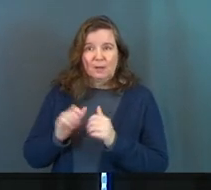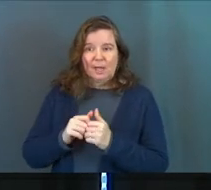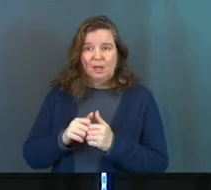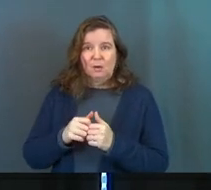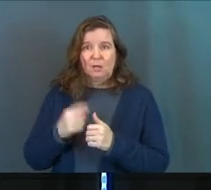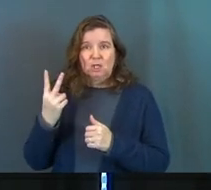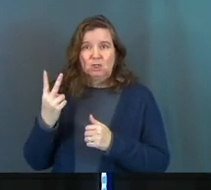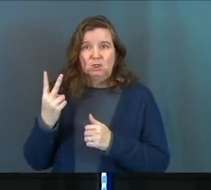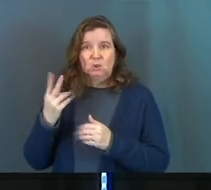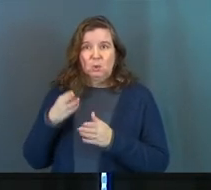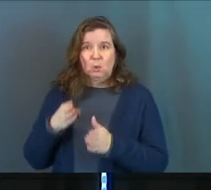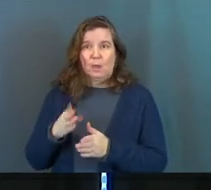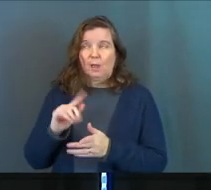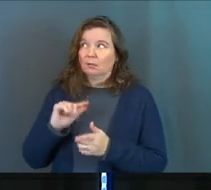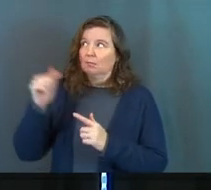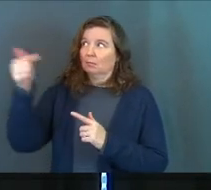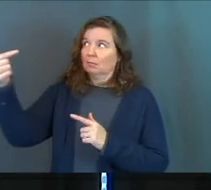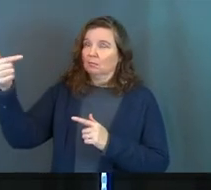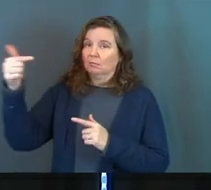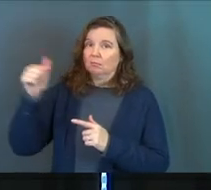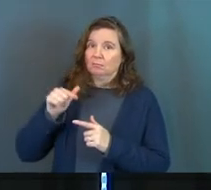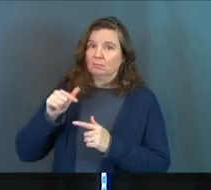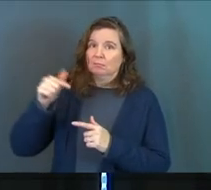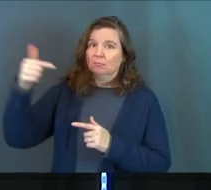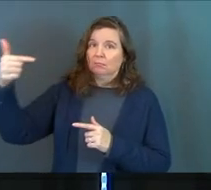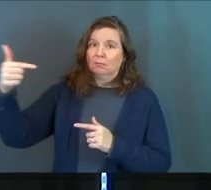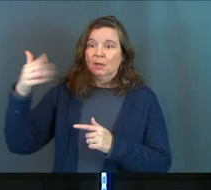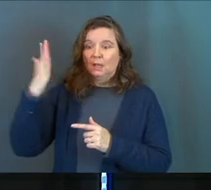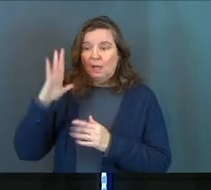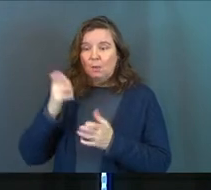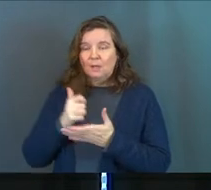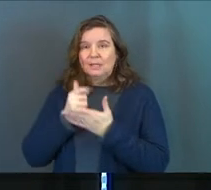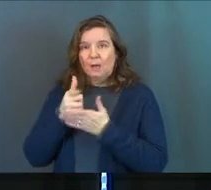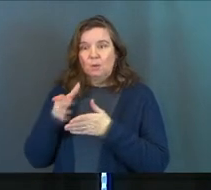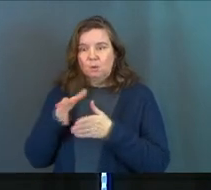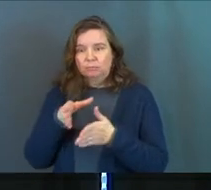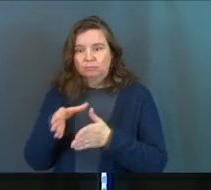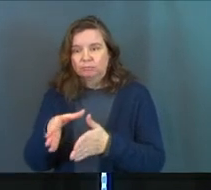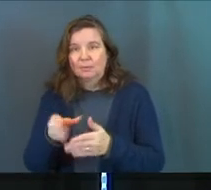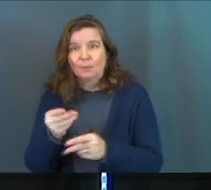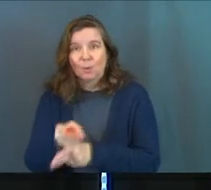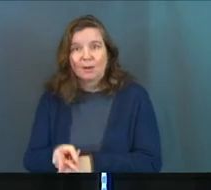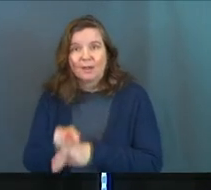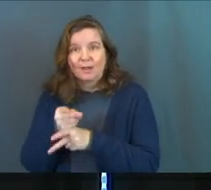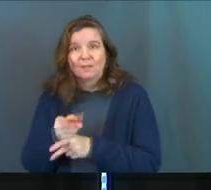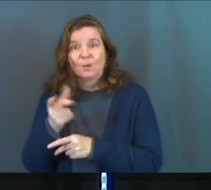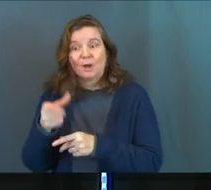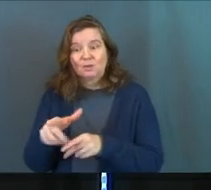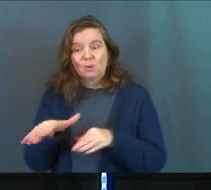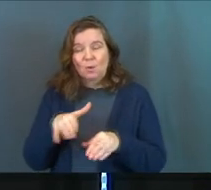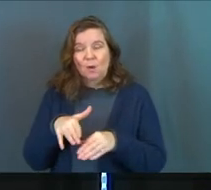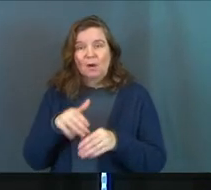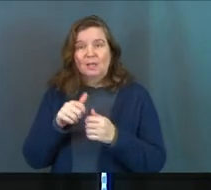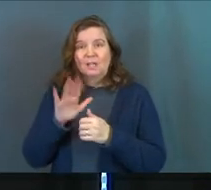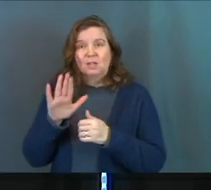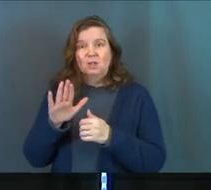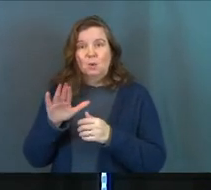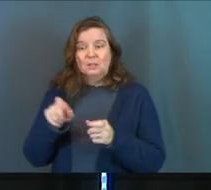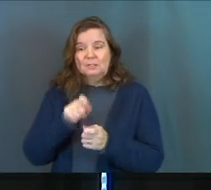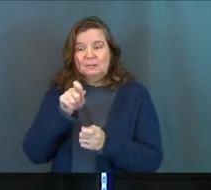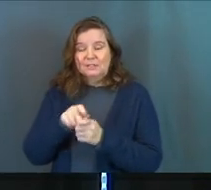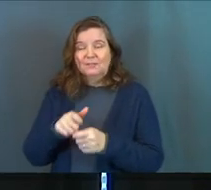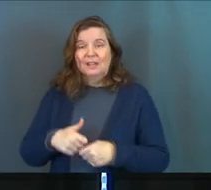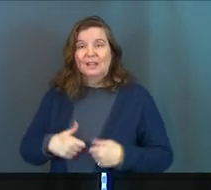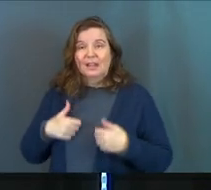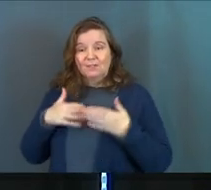it's two-way. God wants to help you walk the path more carefully. And He wants you to walk the path in your